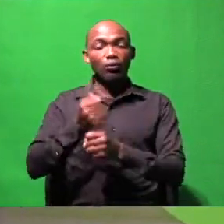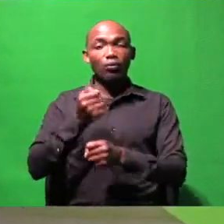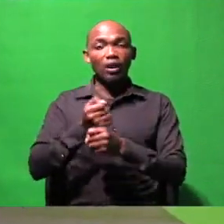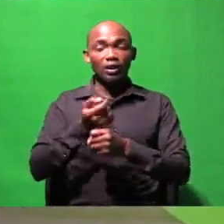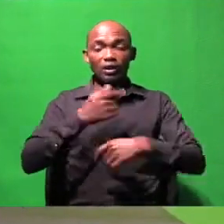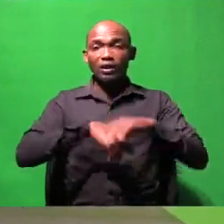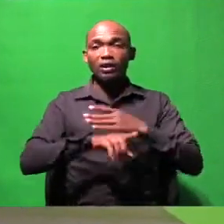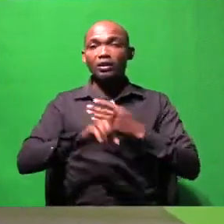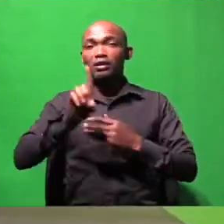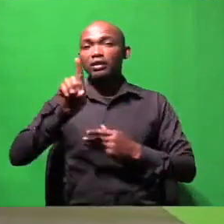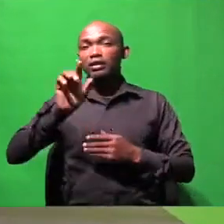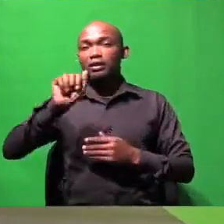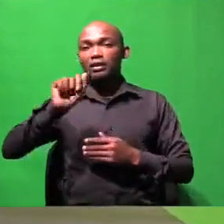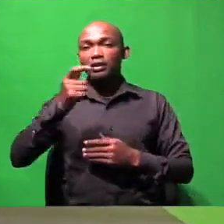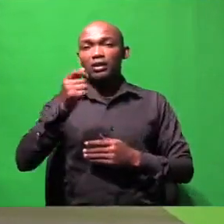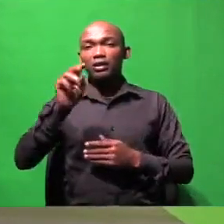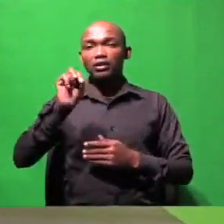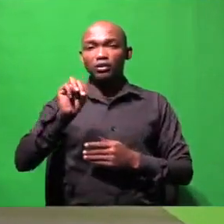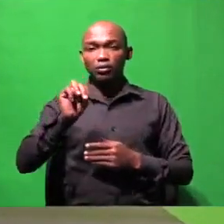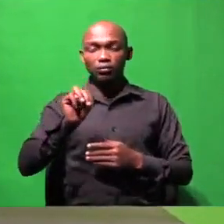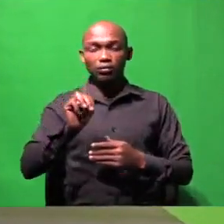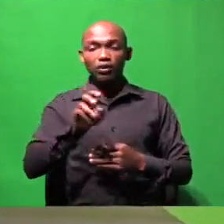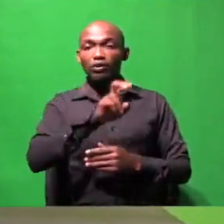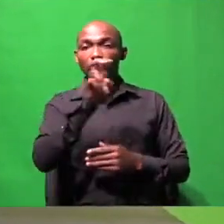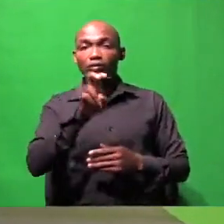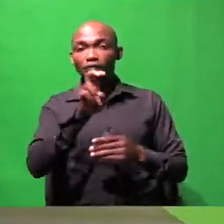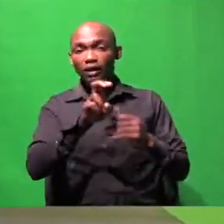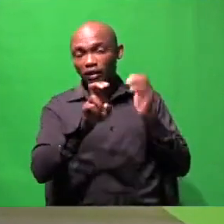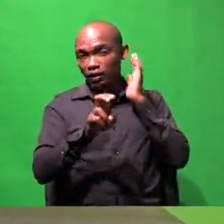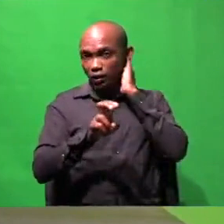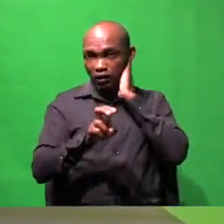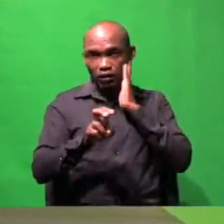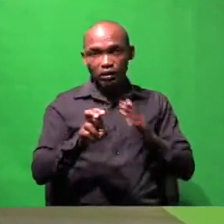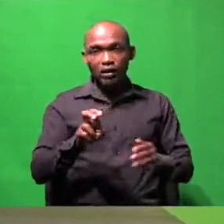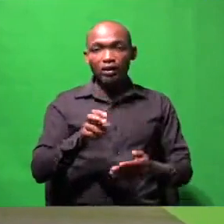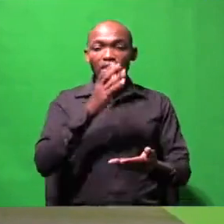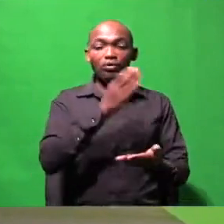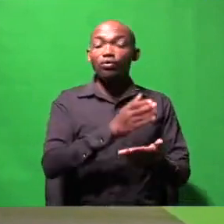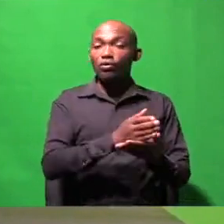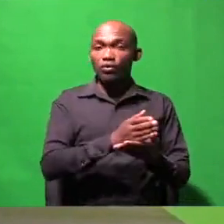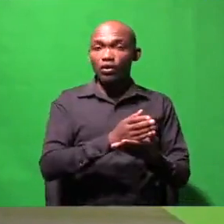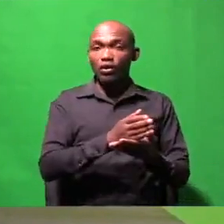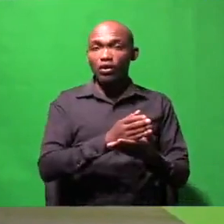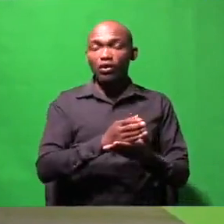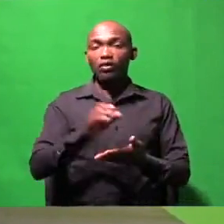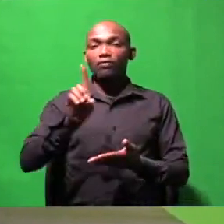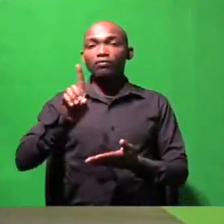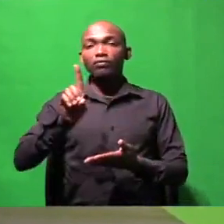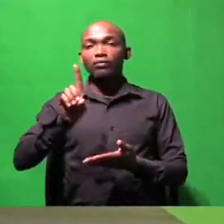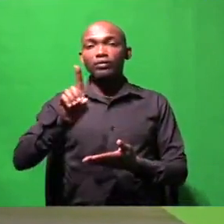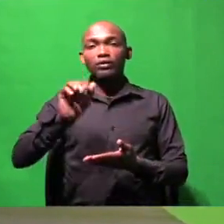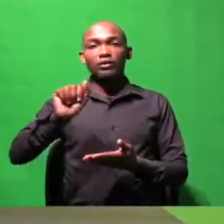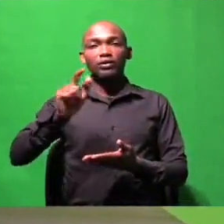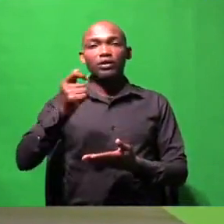theory to find the truth of Dalton. At the